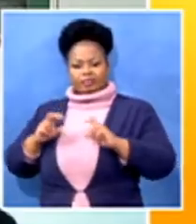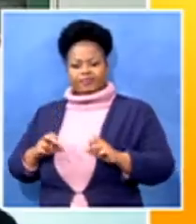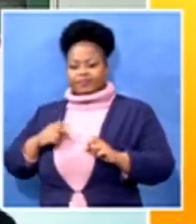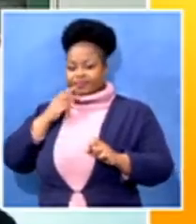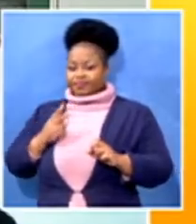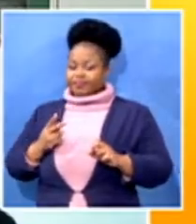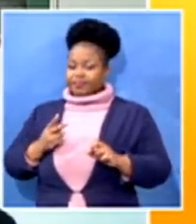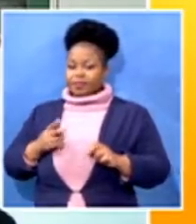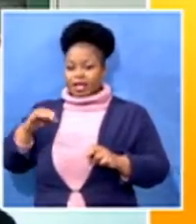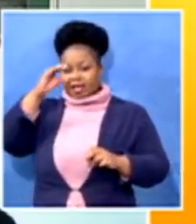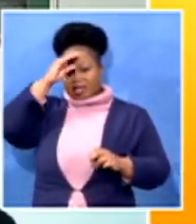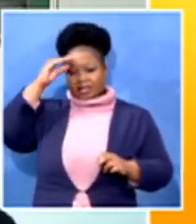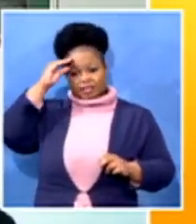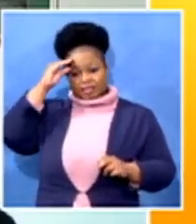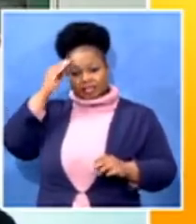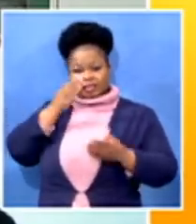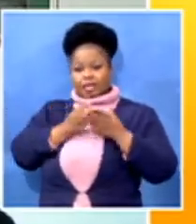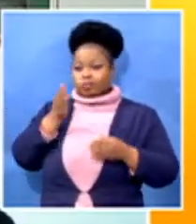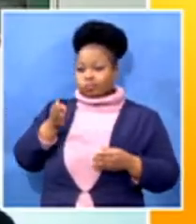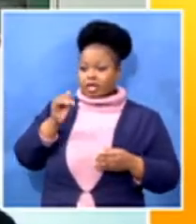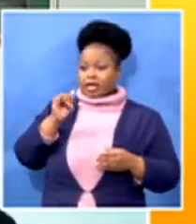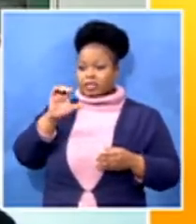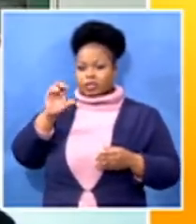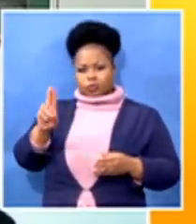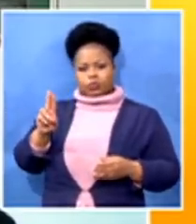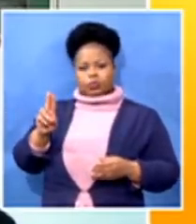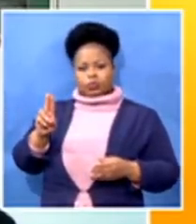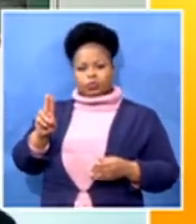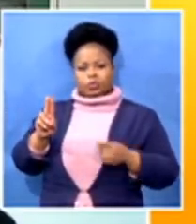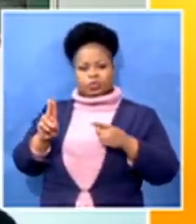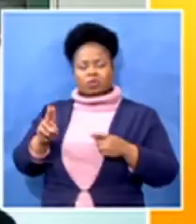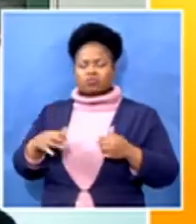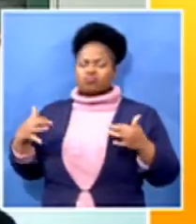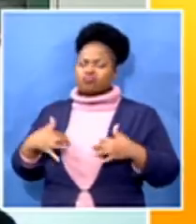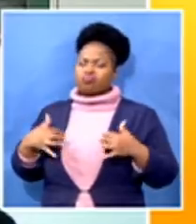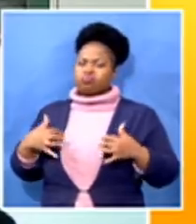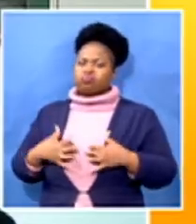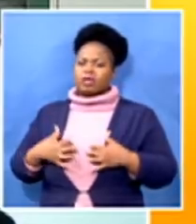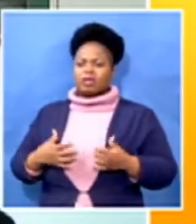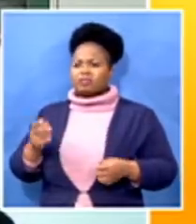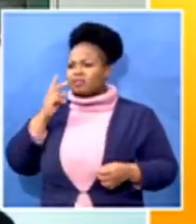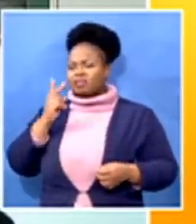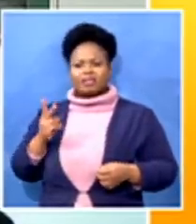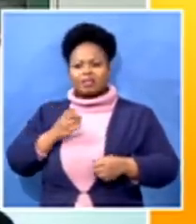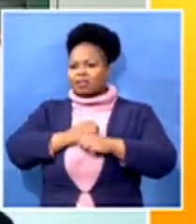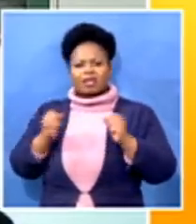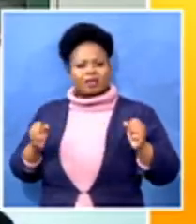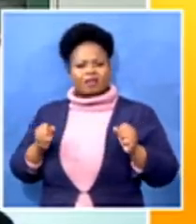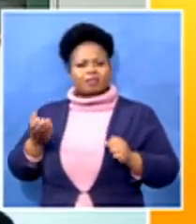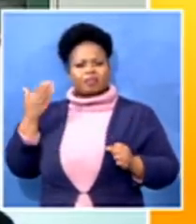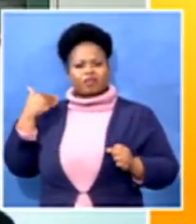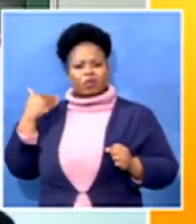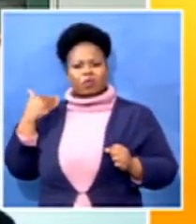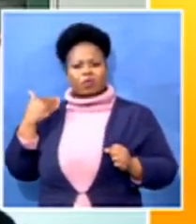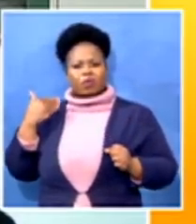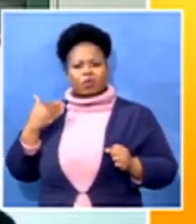seeing nurses who are in ICU nurses who have been extremely traumatized, never seen a